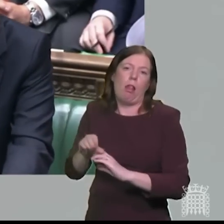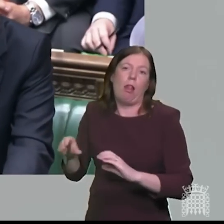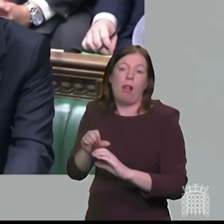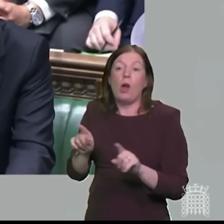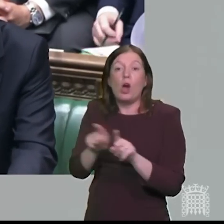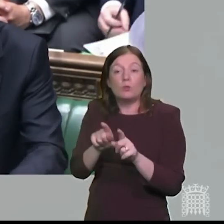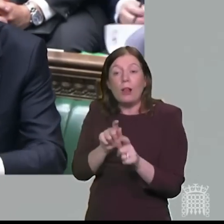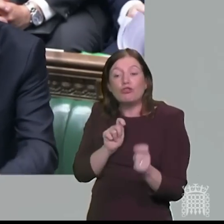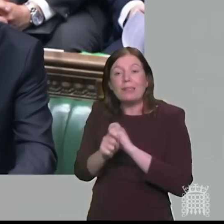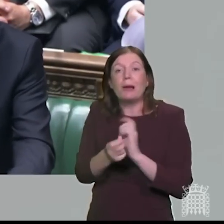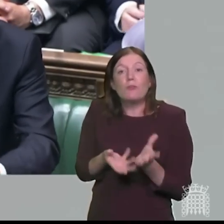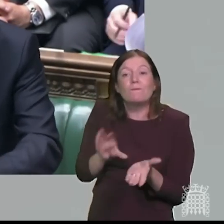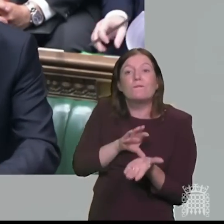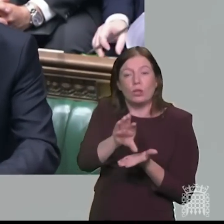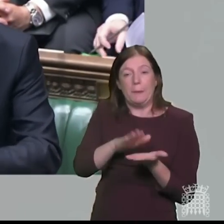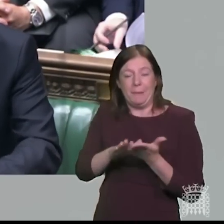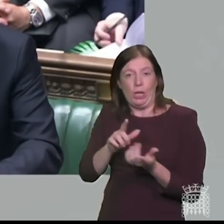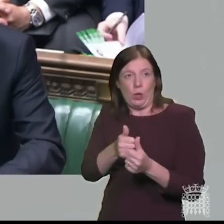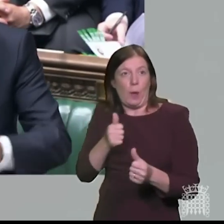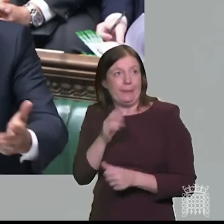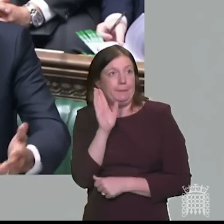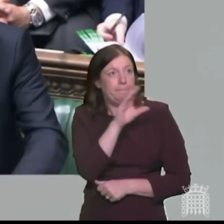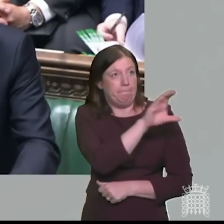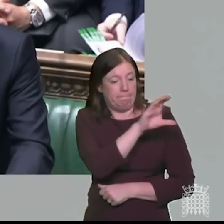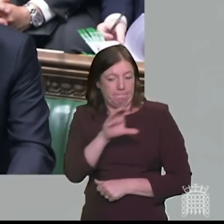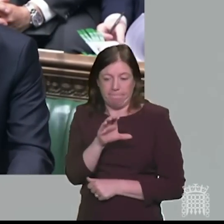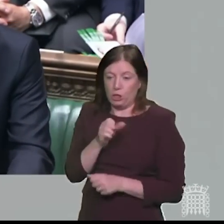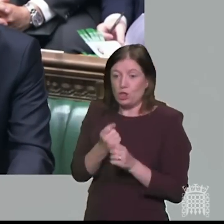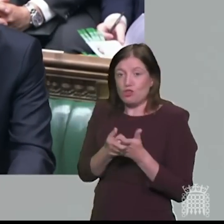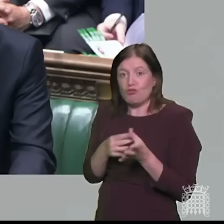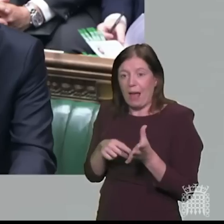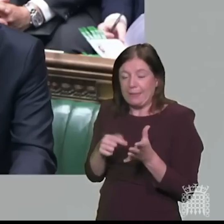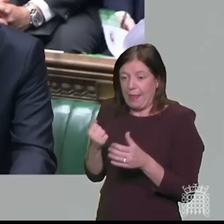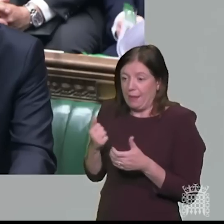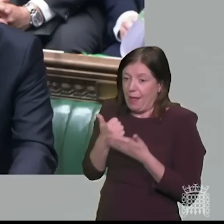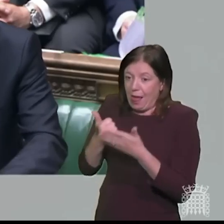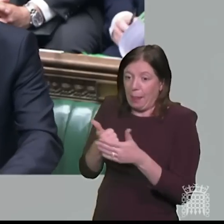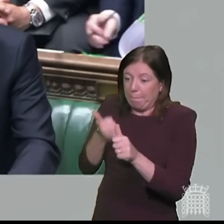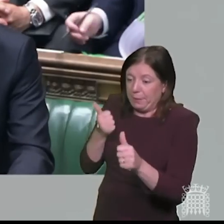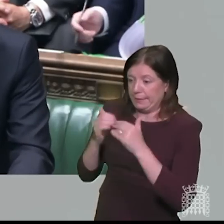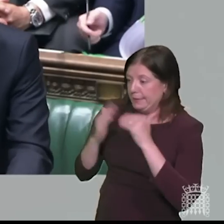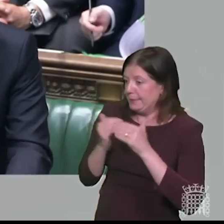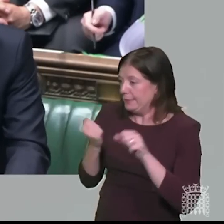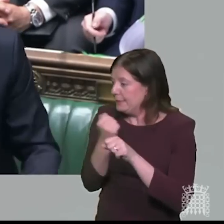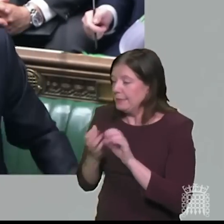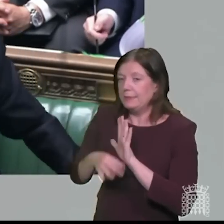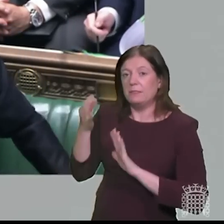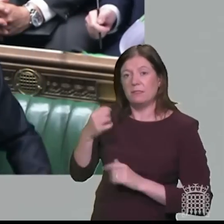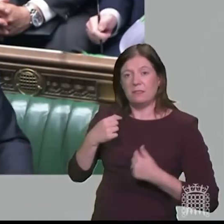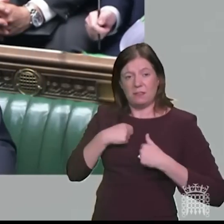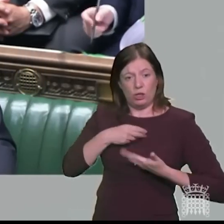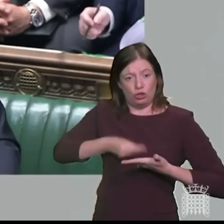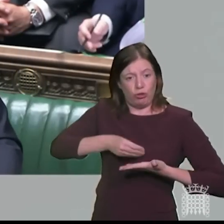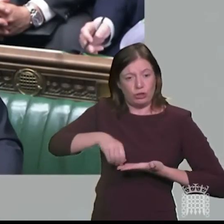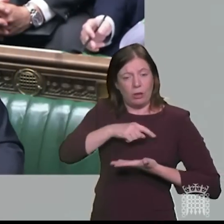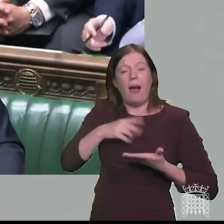Energy Transformation Fund so that companies can apply for capital grants to help them with the transition. We are taking forward plans in the Treasury